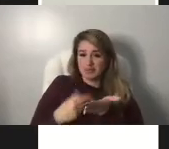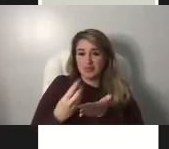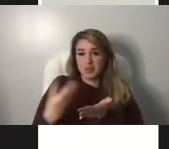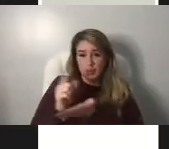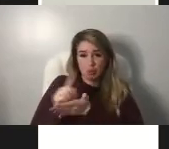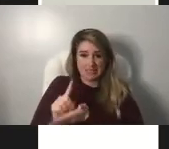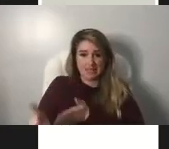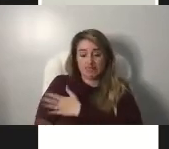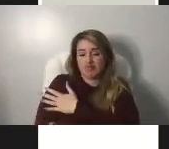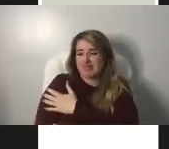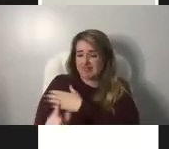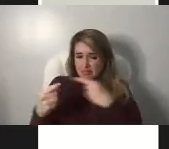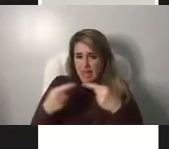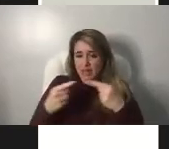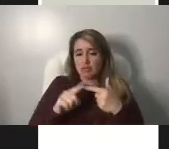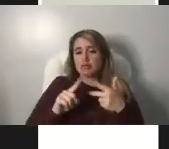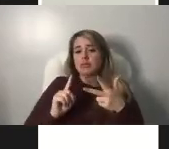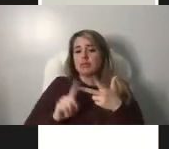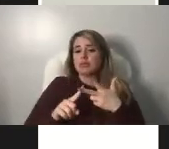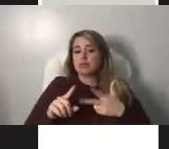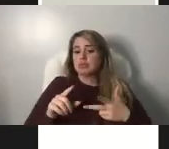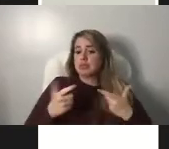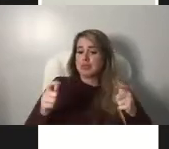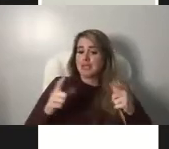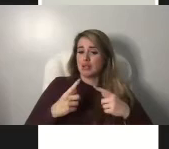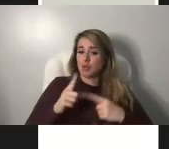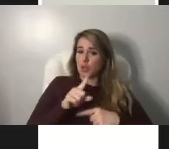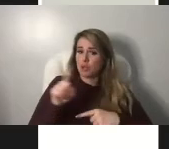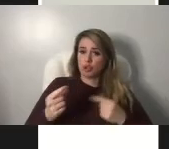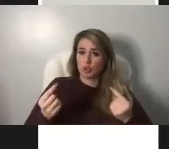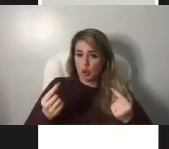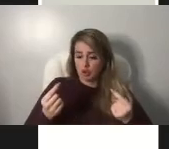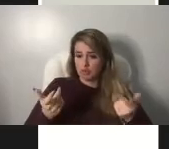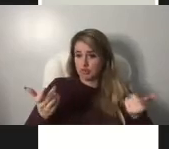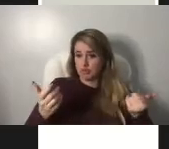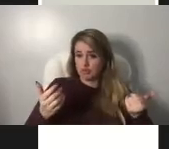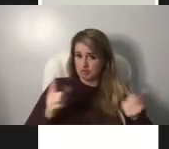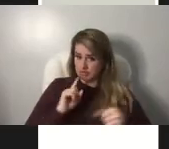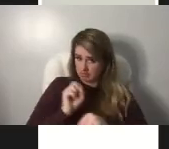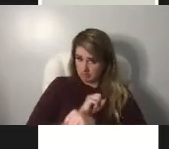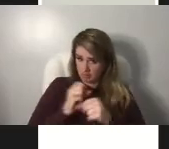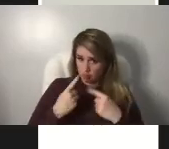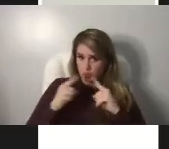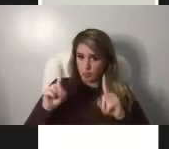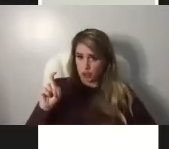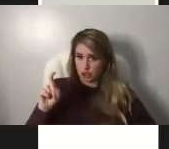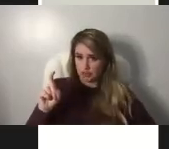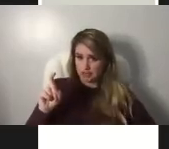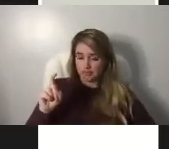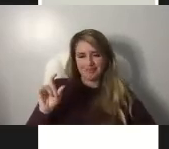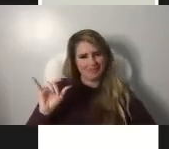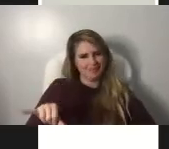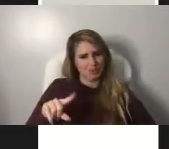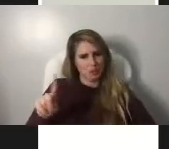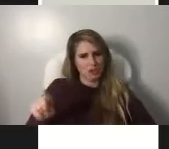weeks. And then the big question on the table remains, does it work? Is it efficacious?